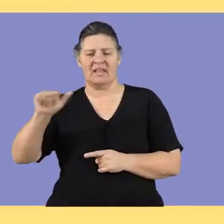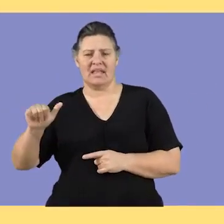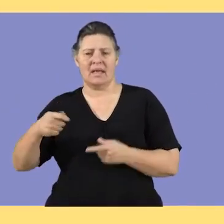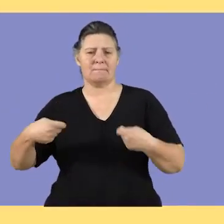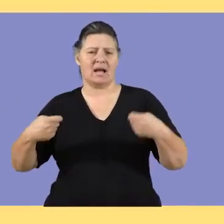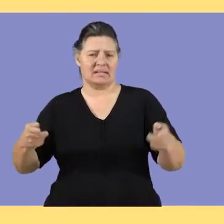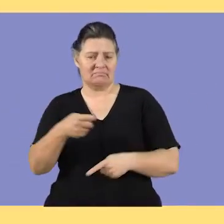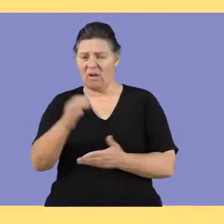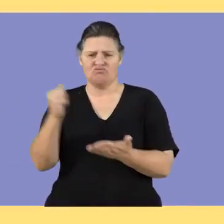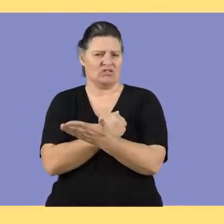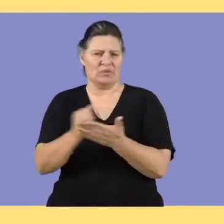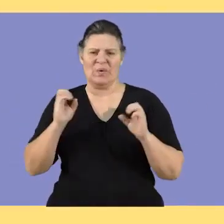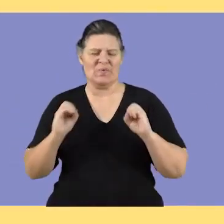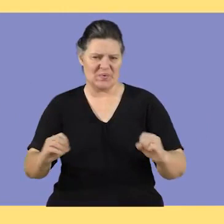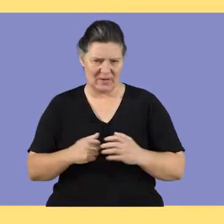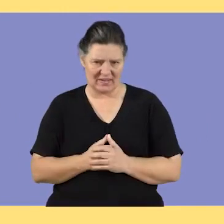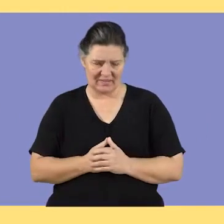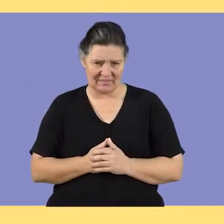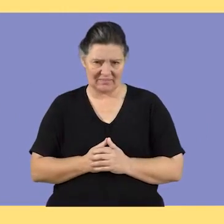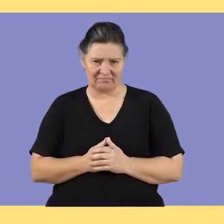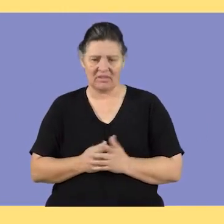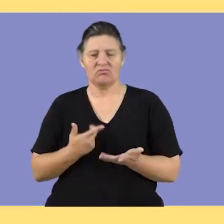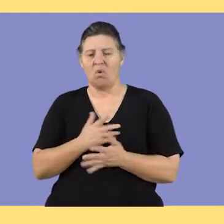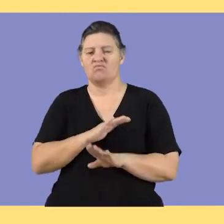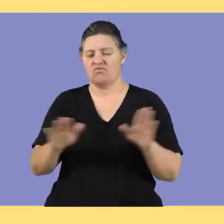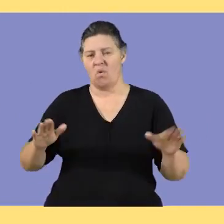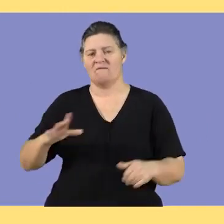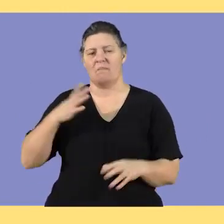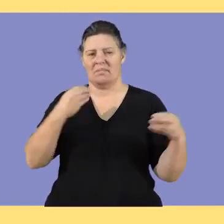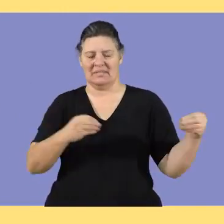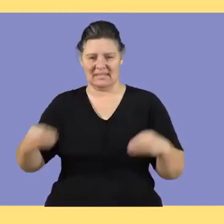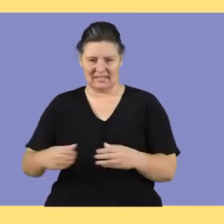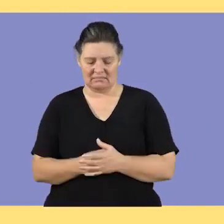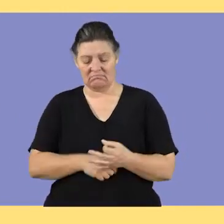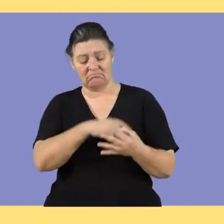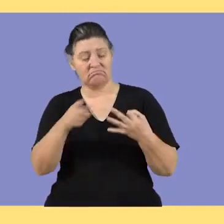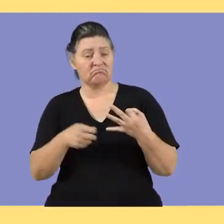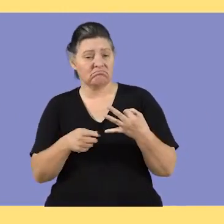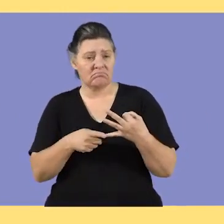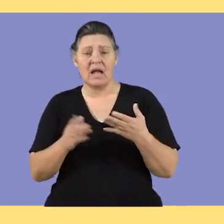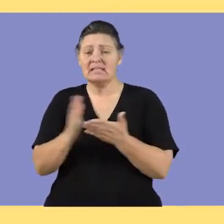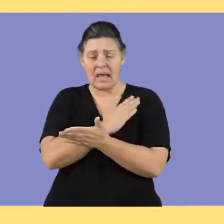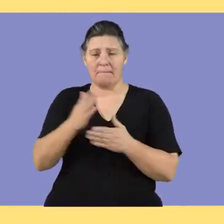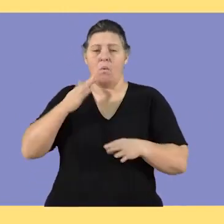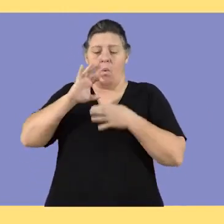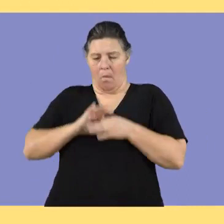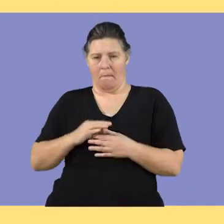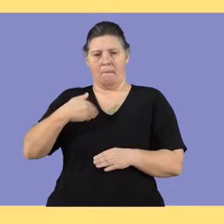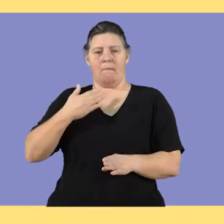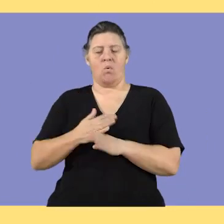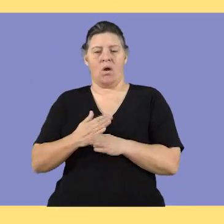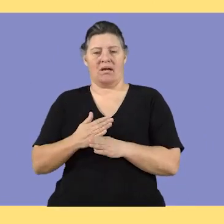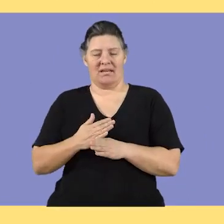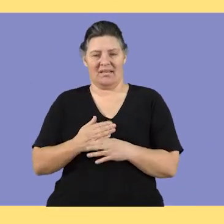markets. Remember, these are not registered, so they will be your informal businesses. Some of them are working from